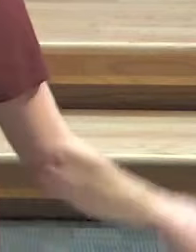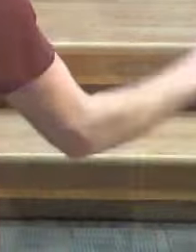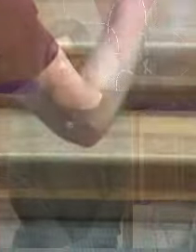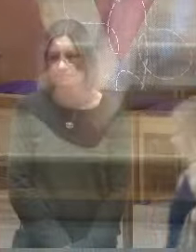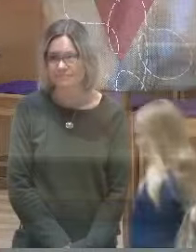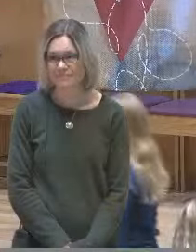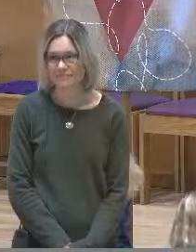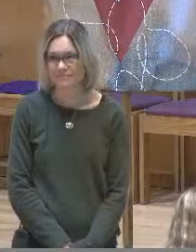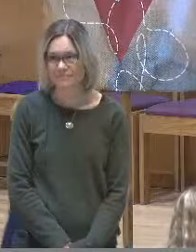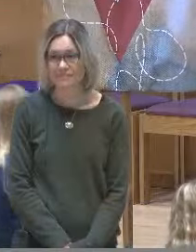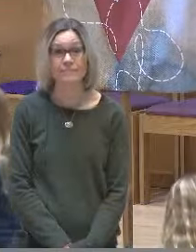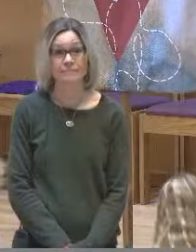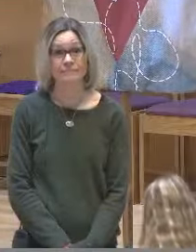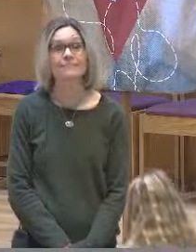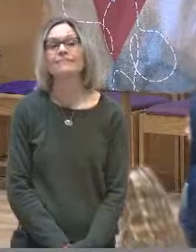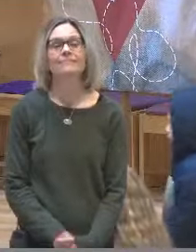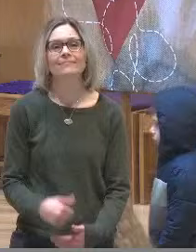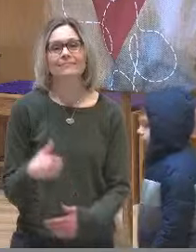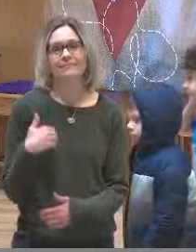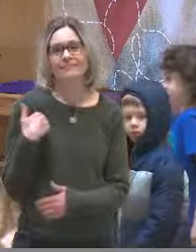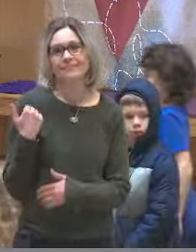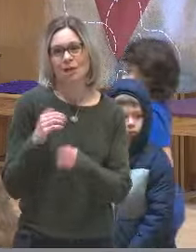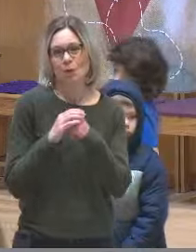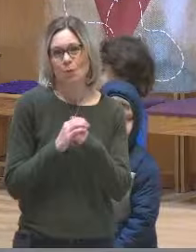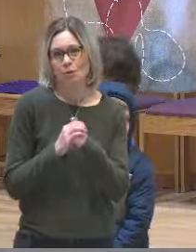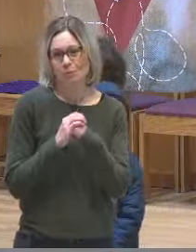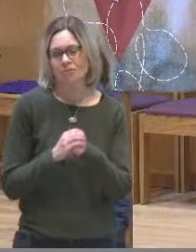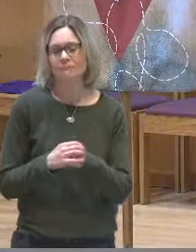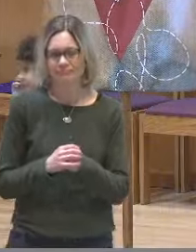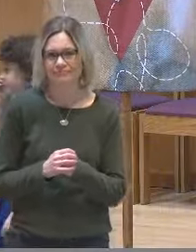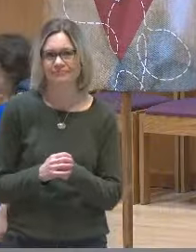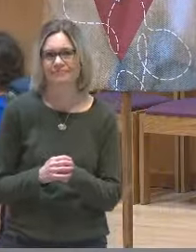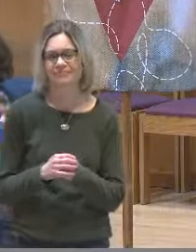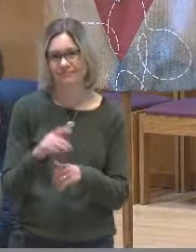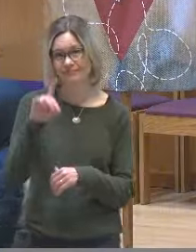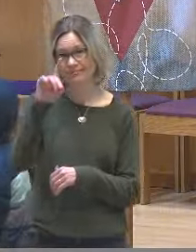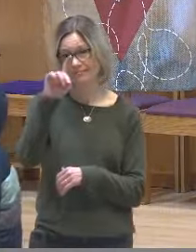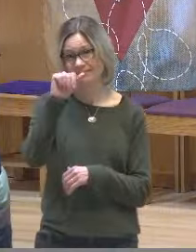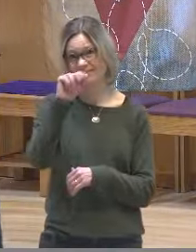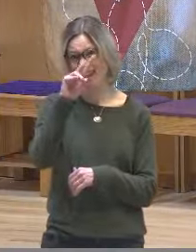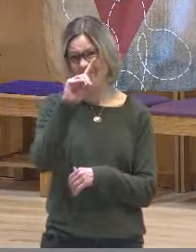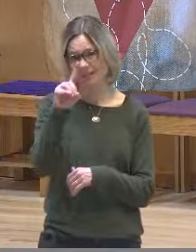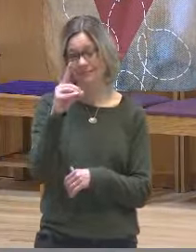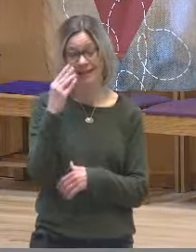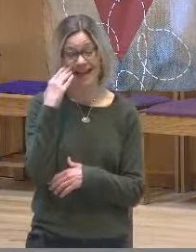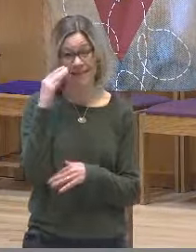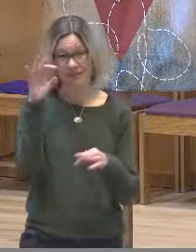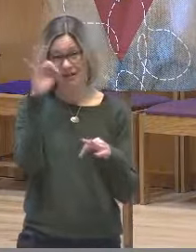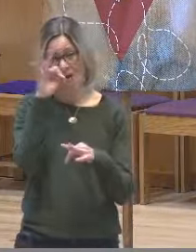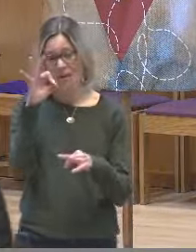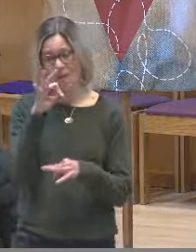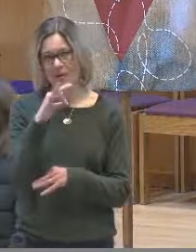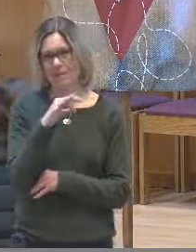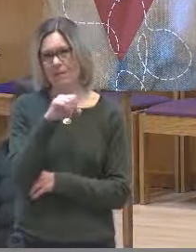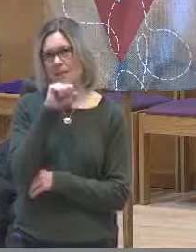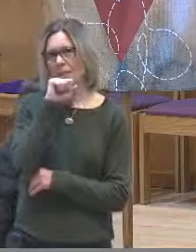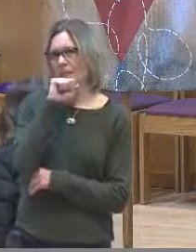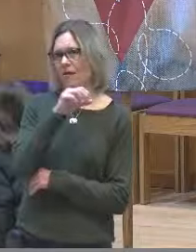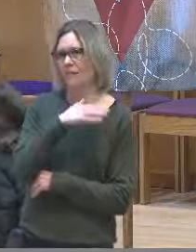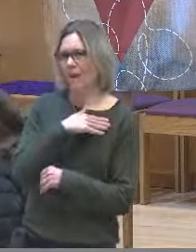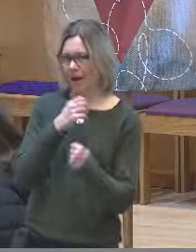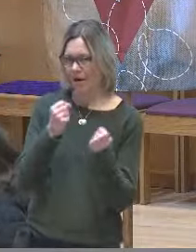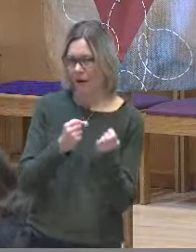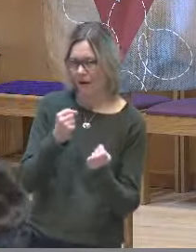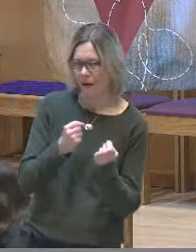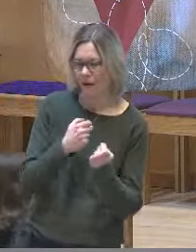So if you didn't know this about me, I love my car very much. It's a very precious thing